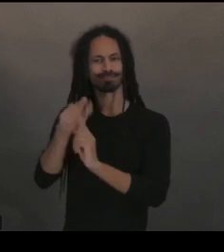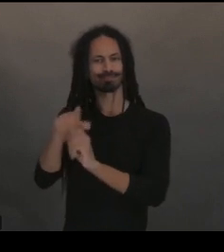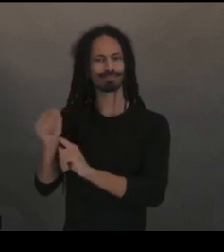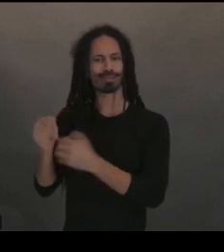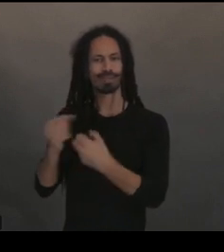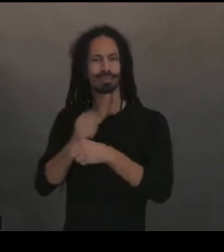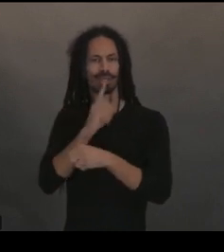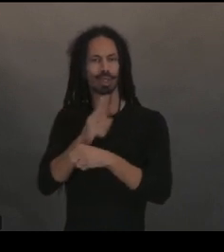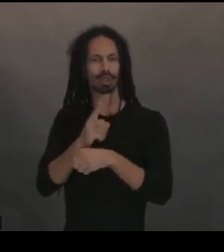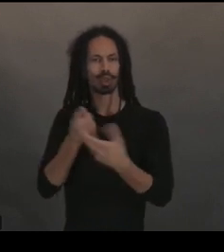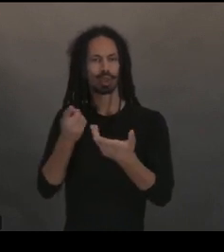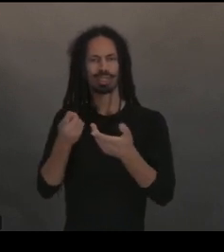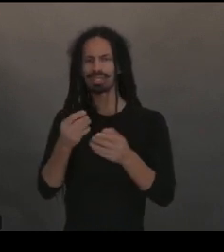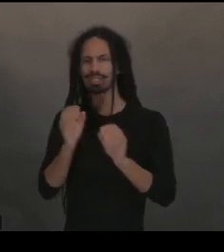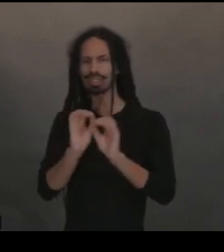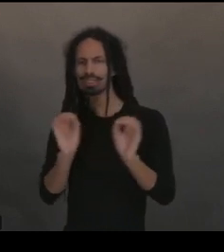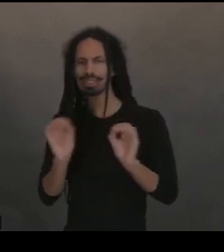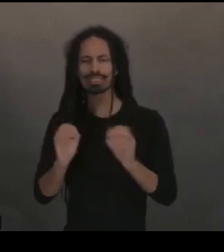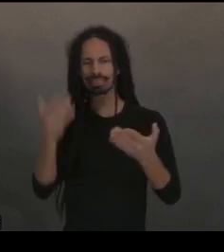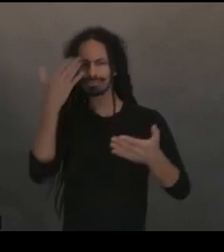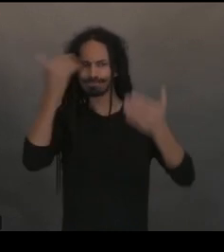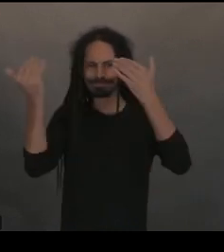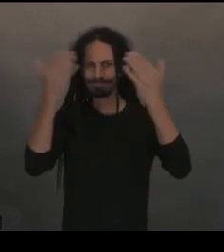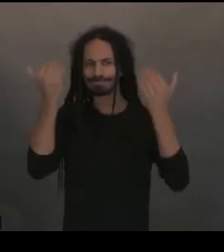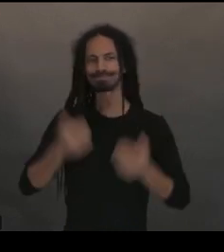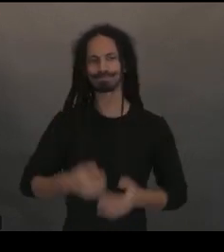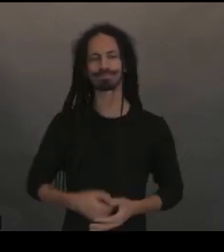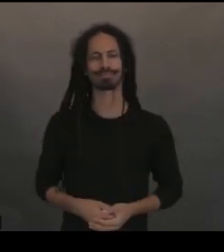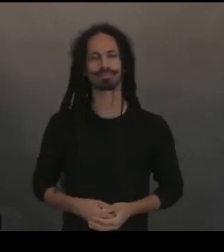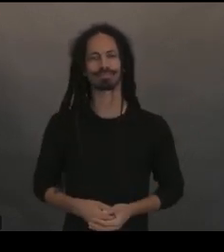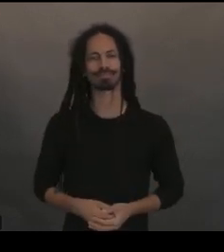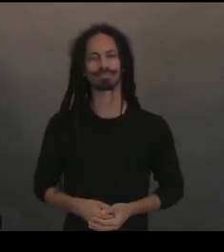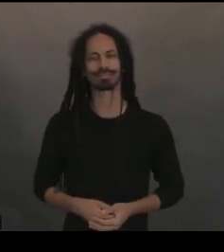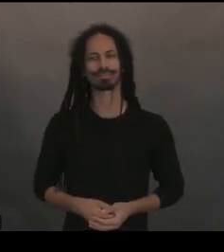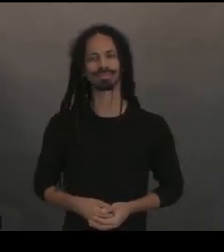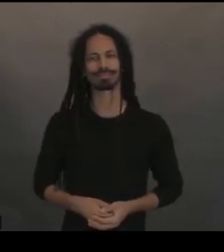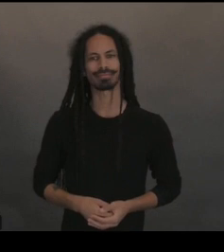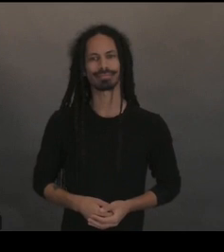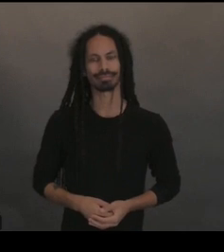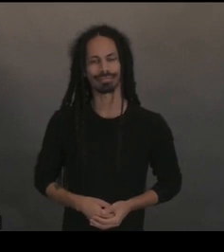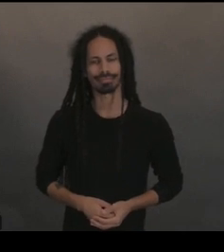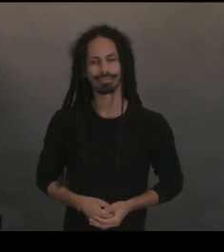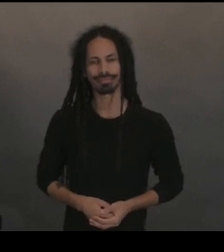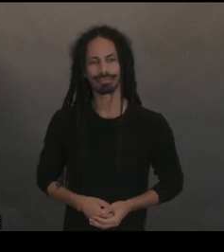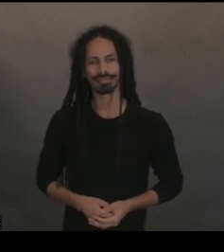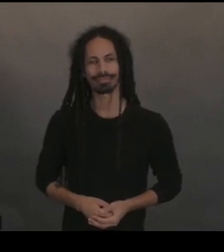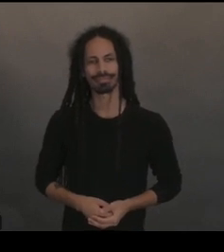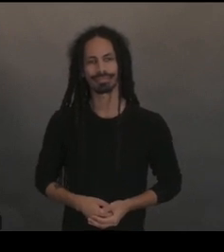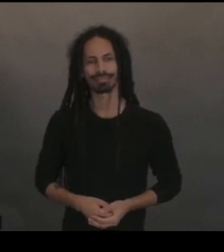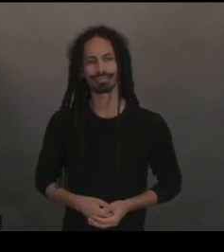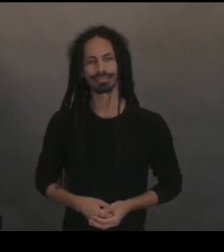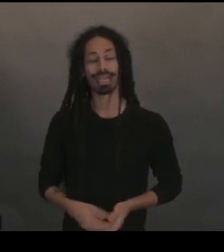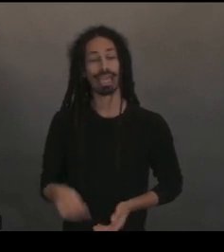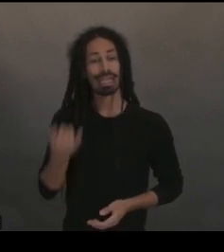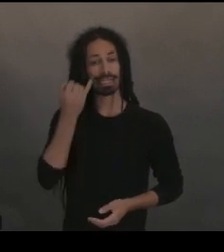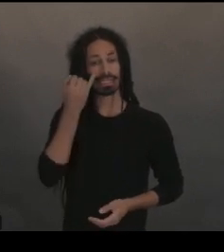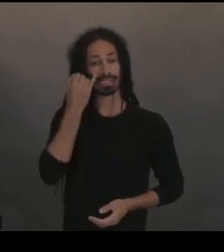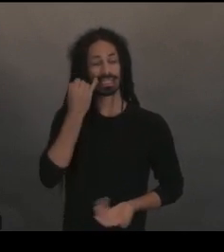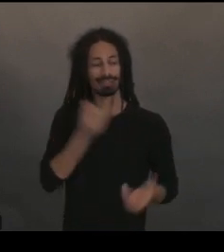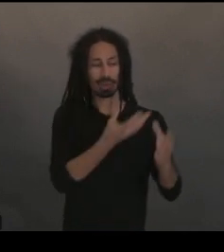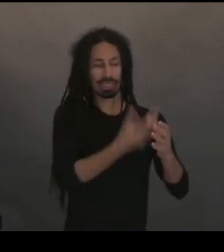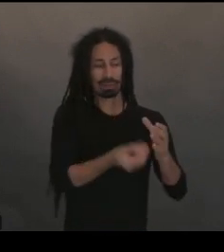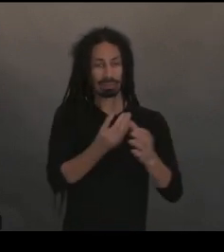element. Again, If there's some missing reference